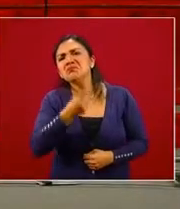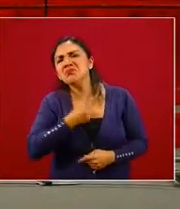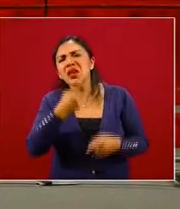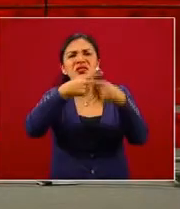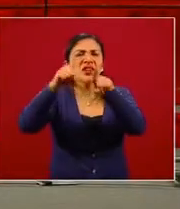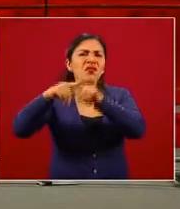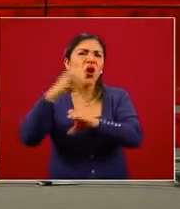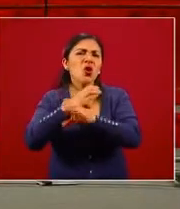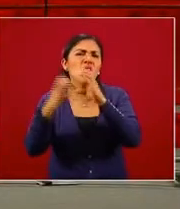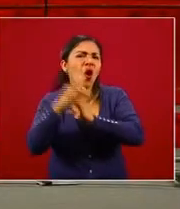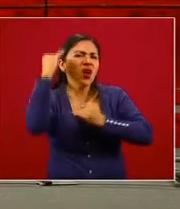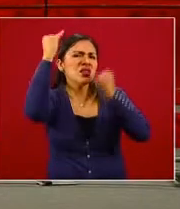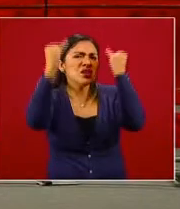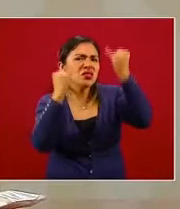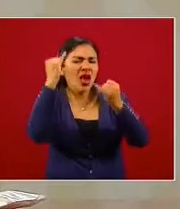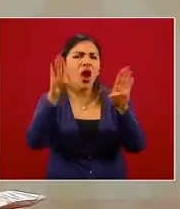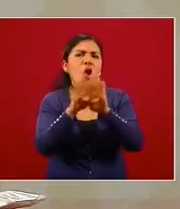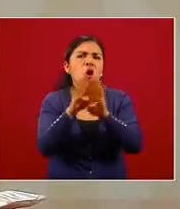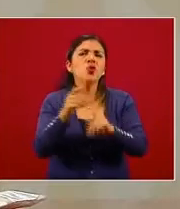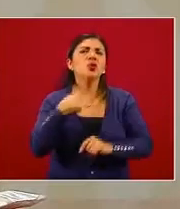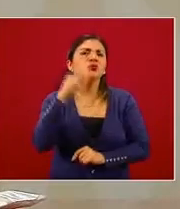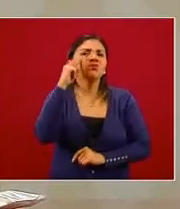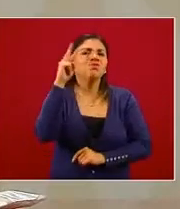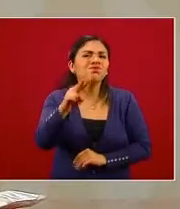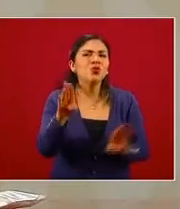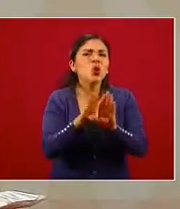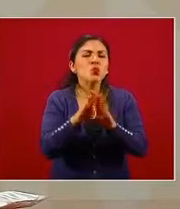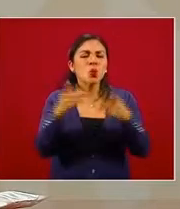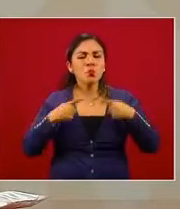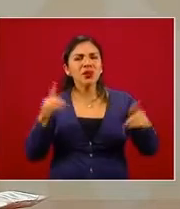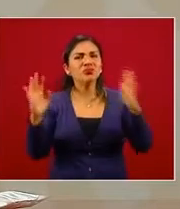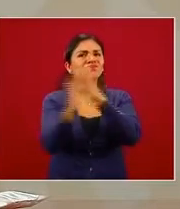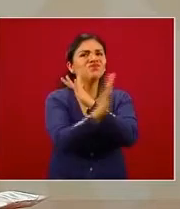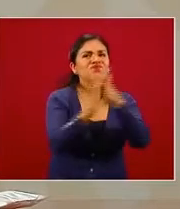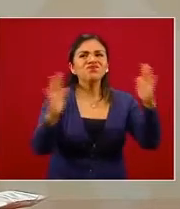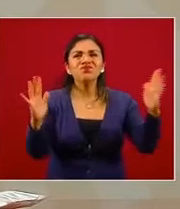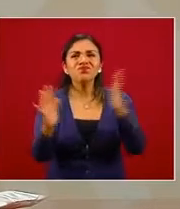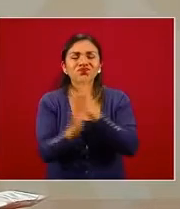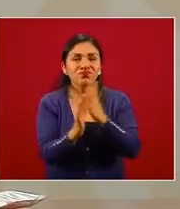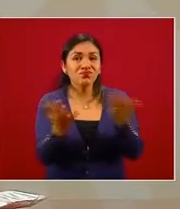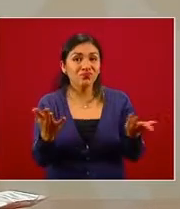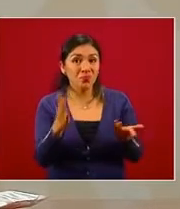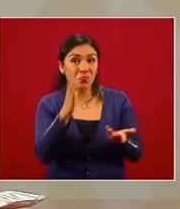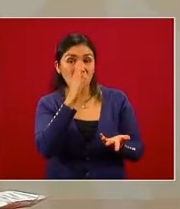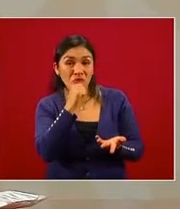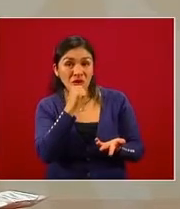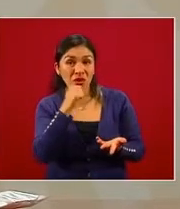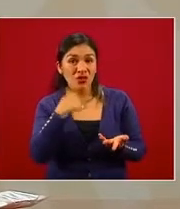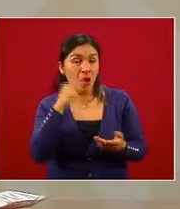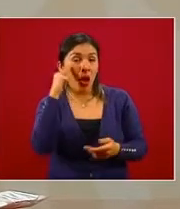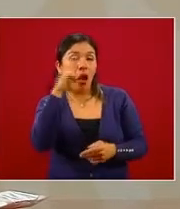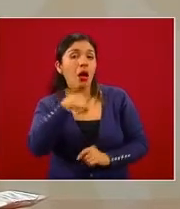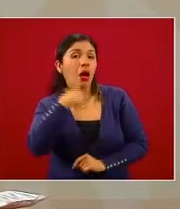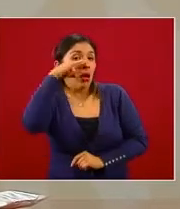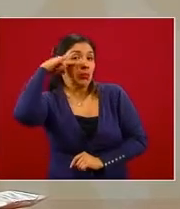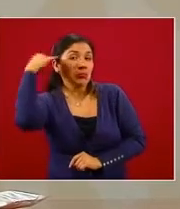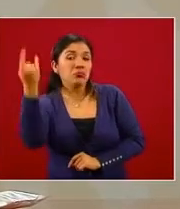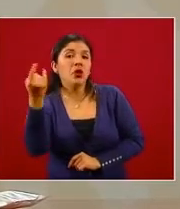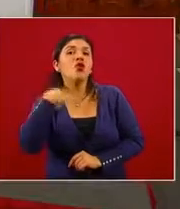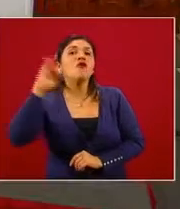and the power to do so. But it's important to take a look too at those mobility